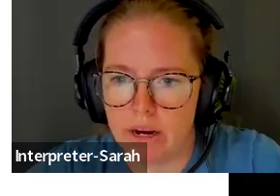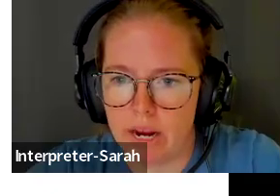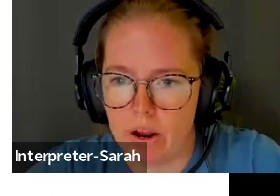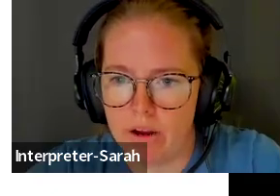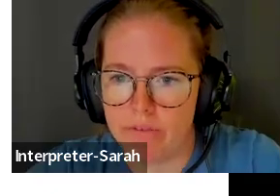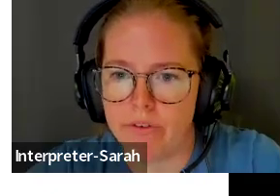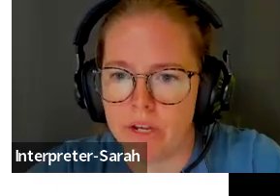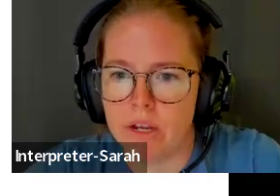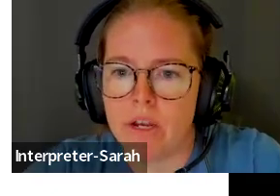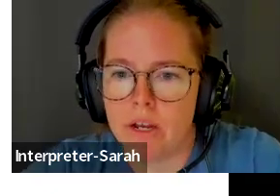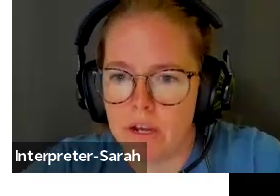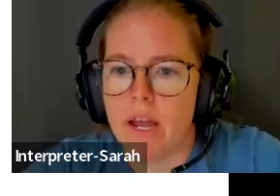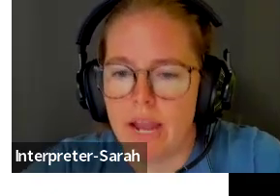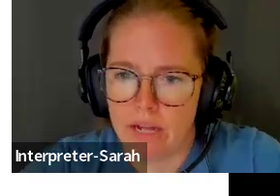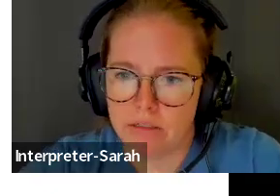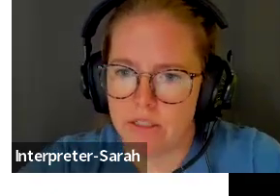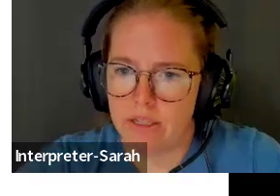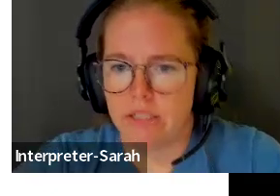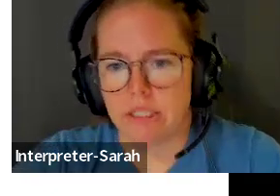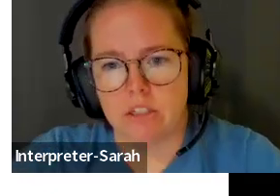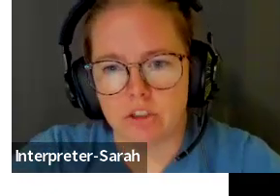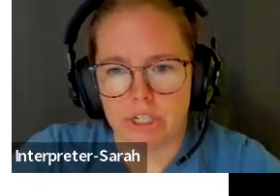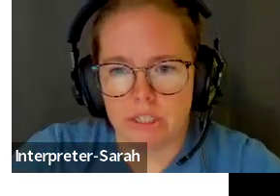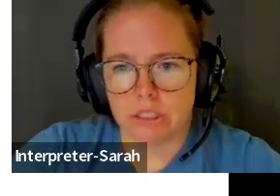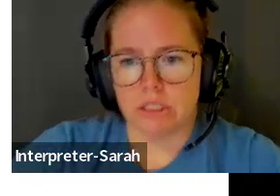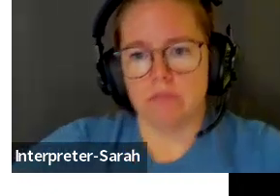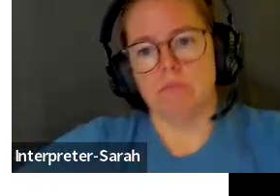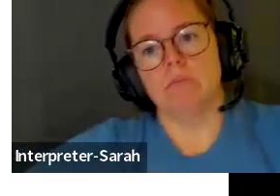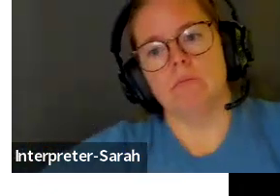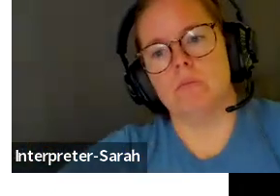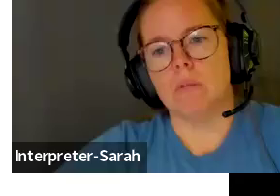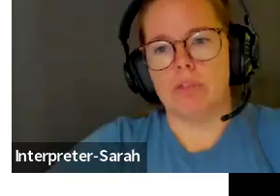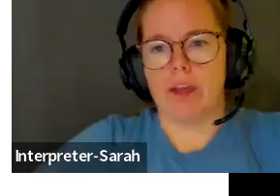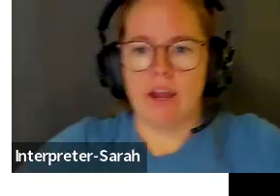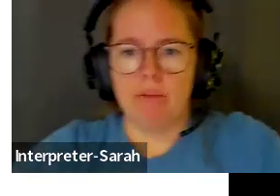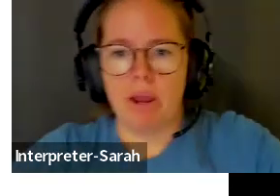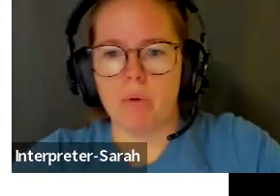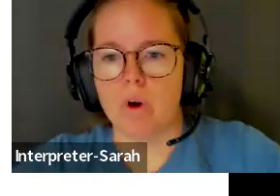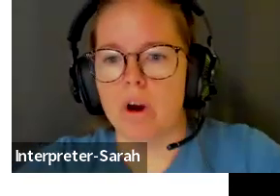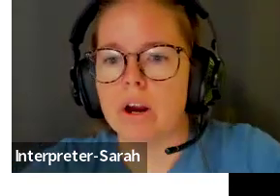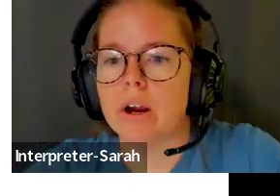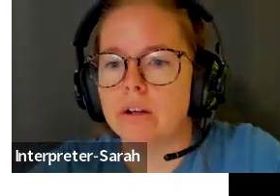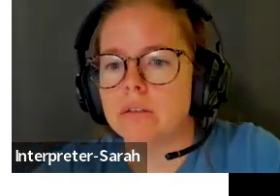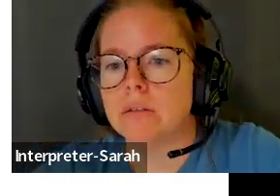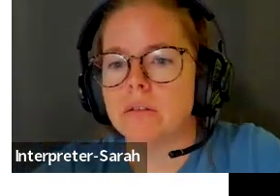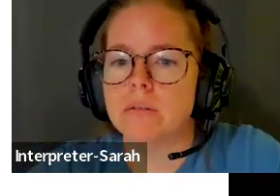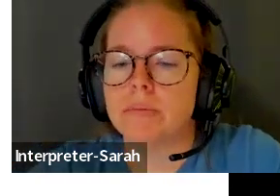ROIs taken care of, and the consent to treats, that kind of